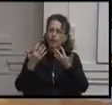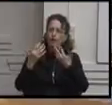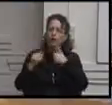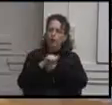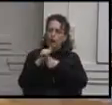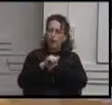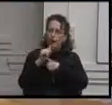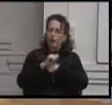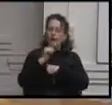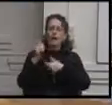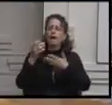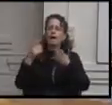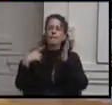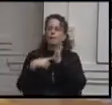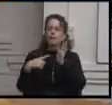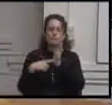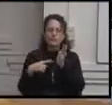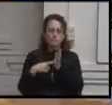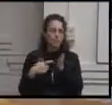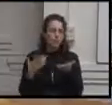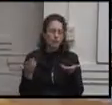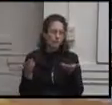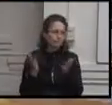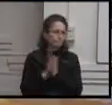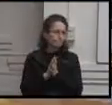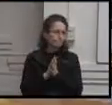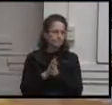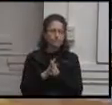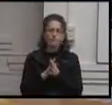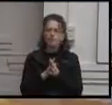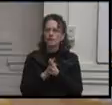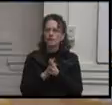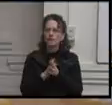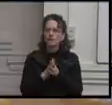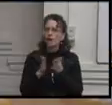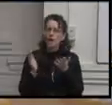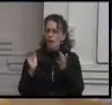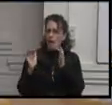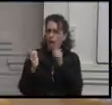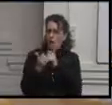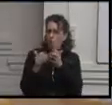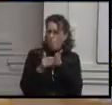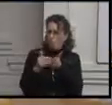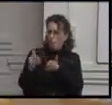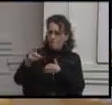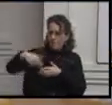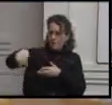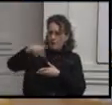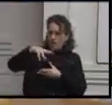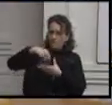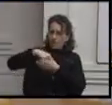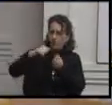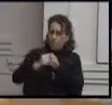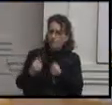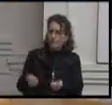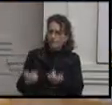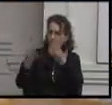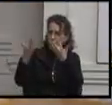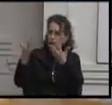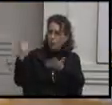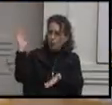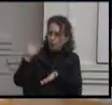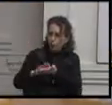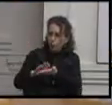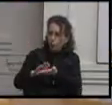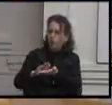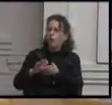the extent to which it helps to protect and save lives, the extent to which it helps to protect